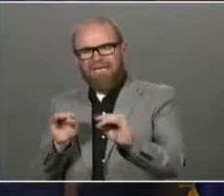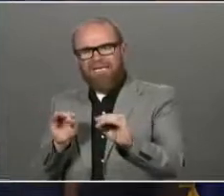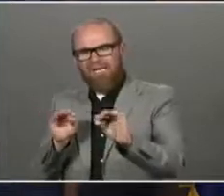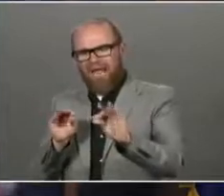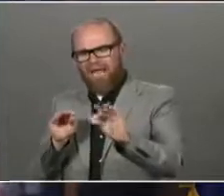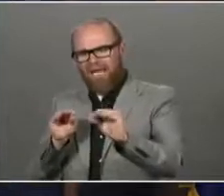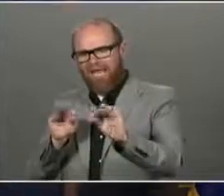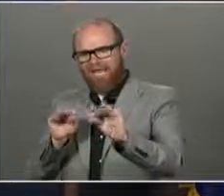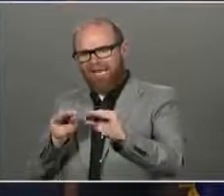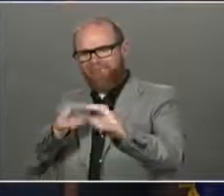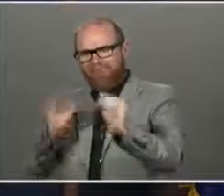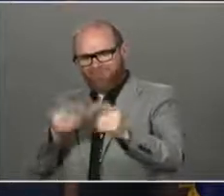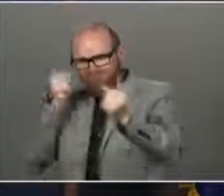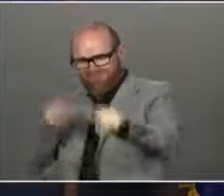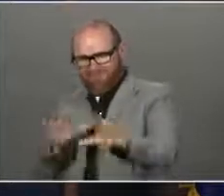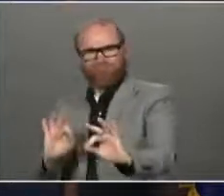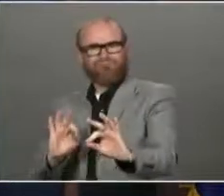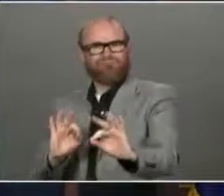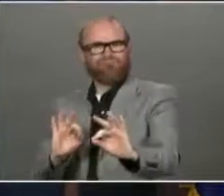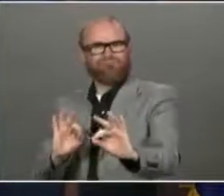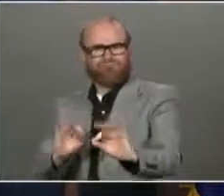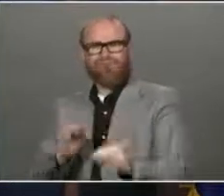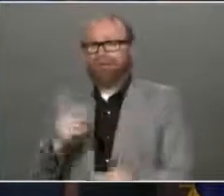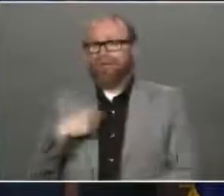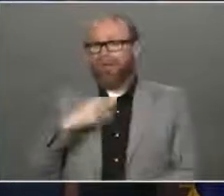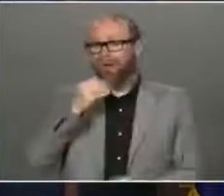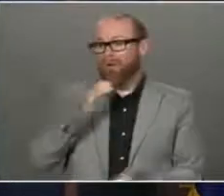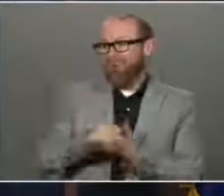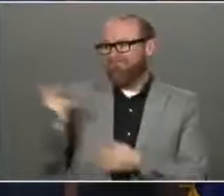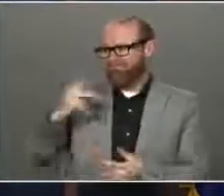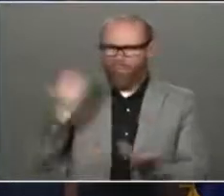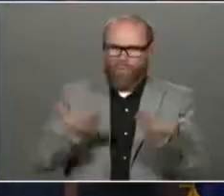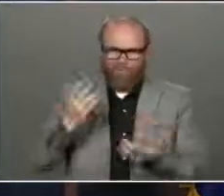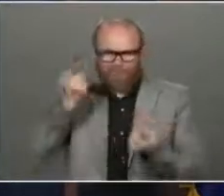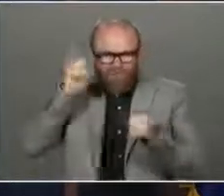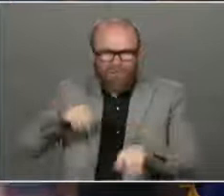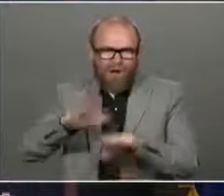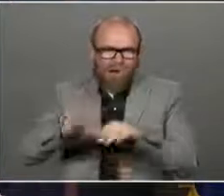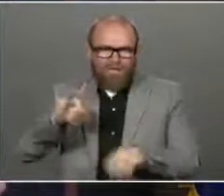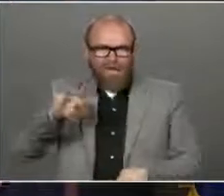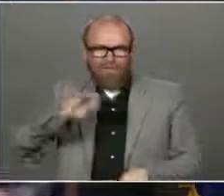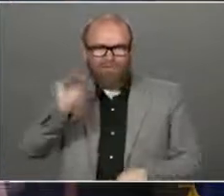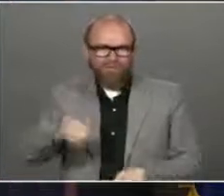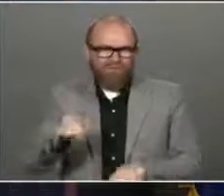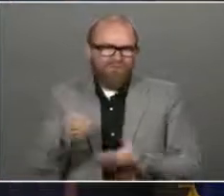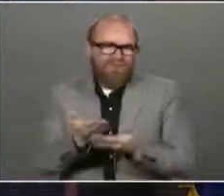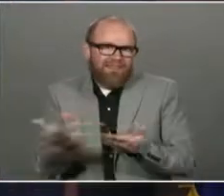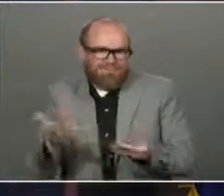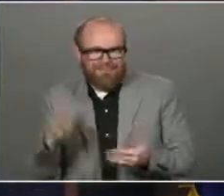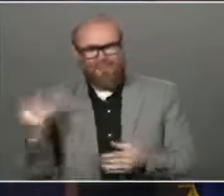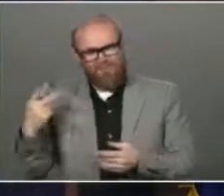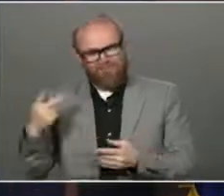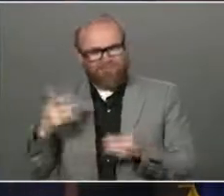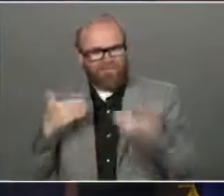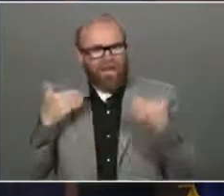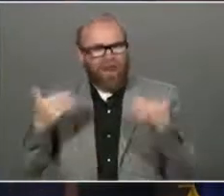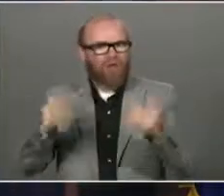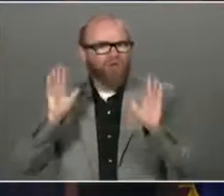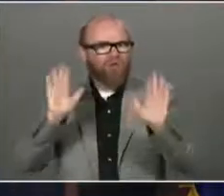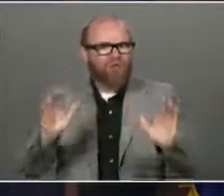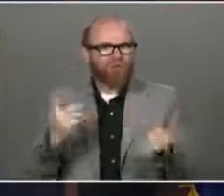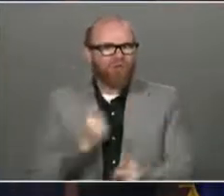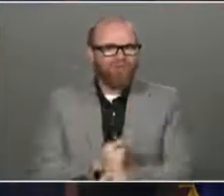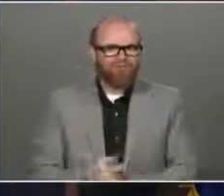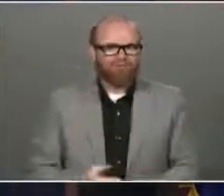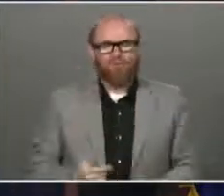very well. I mean, my wife and I probably only agree on 80 or 90% of things, and we get along great. And so I do think